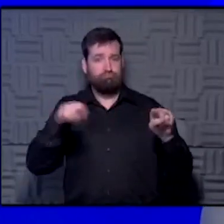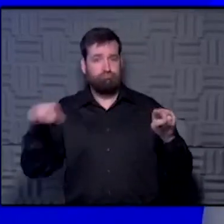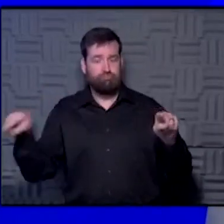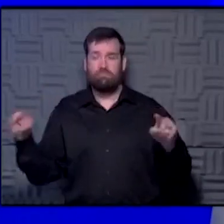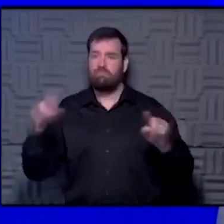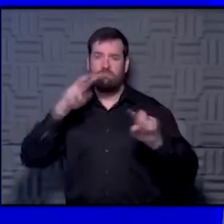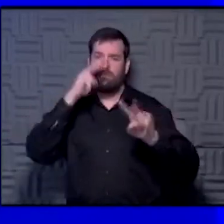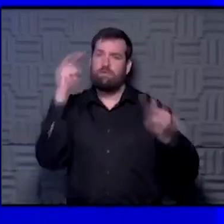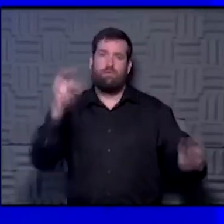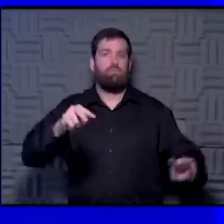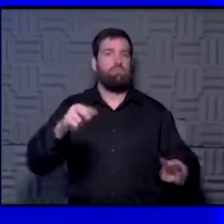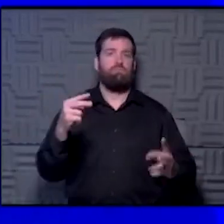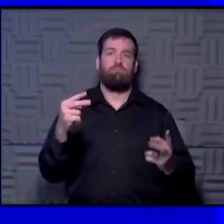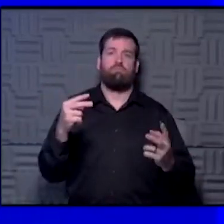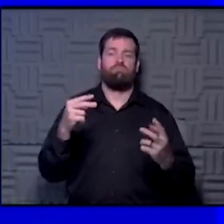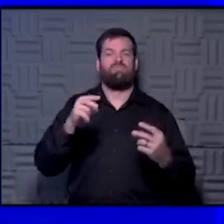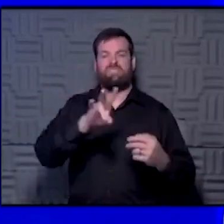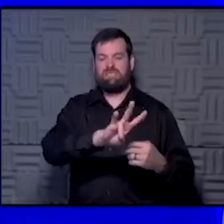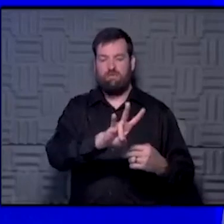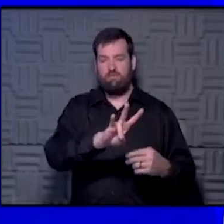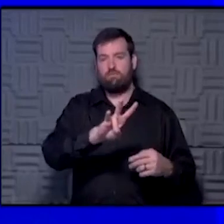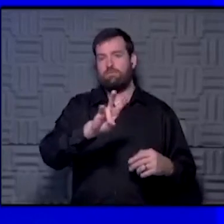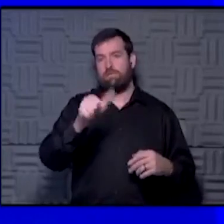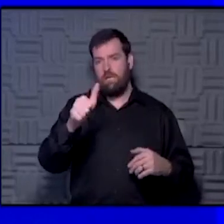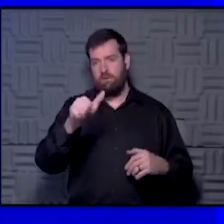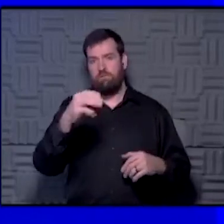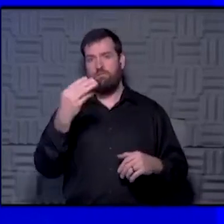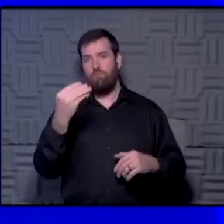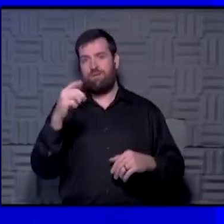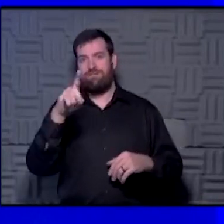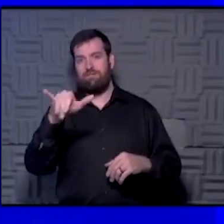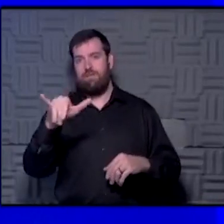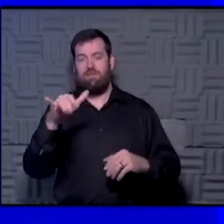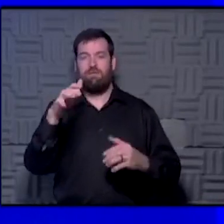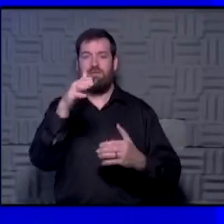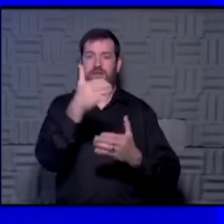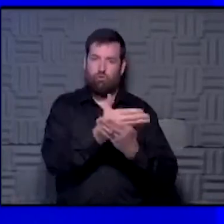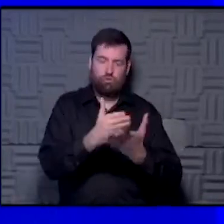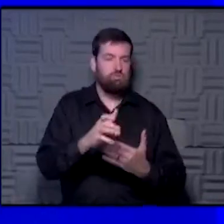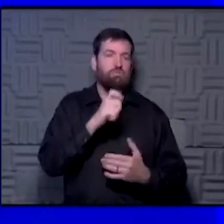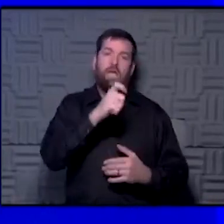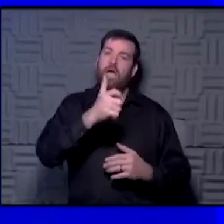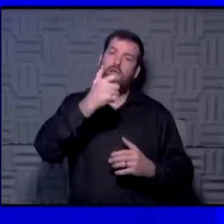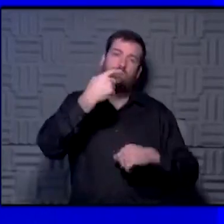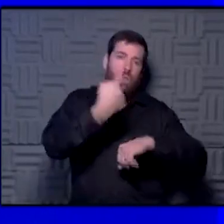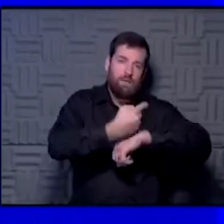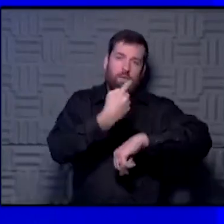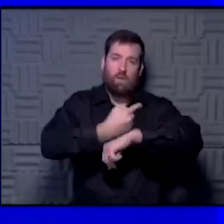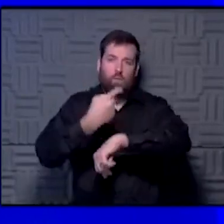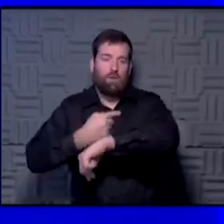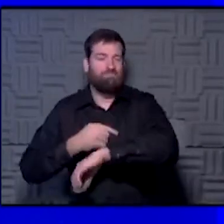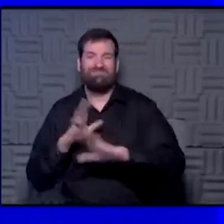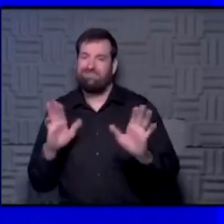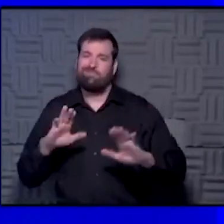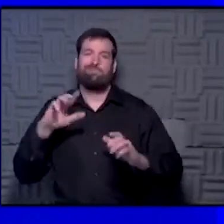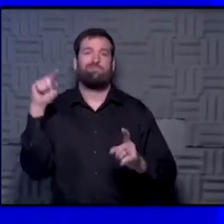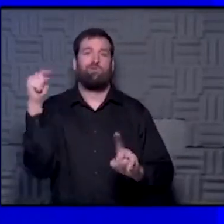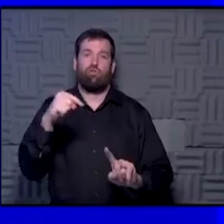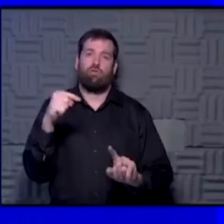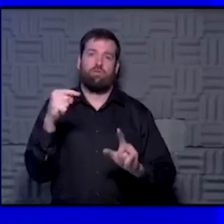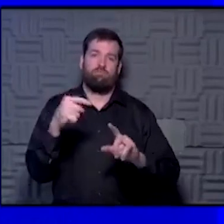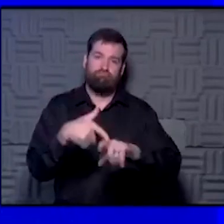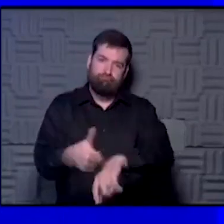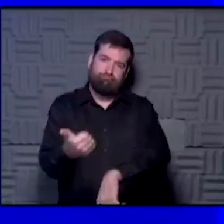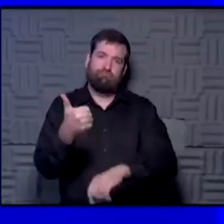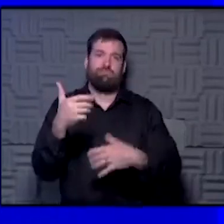those rolling 7, 10, 14-day averages, not focusing so much on the day-to-day information. Hopefully